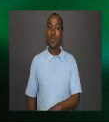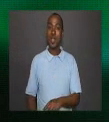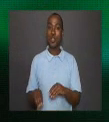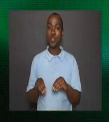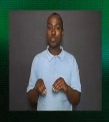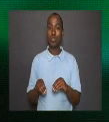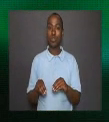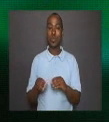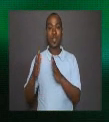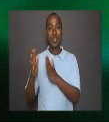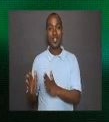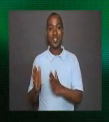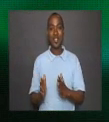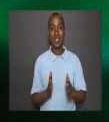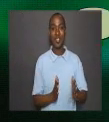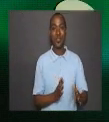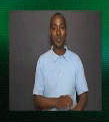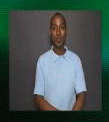Students, let's get ready.